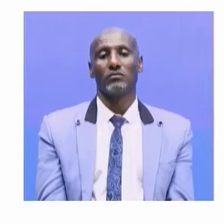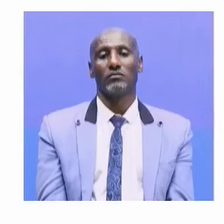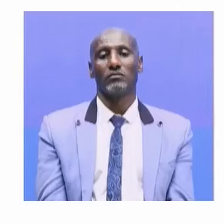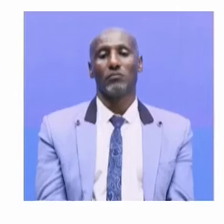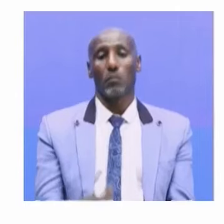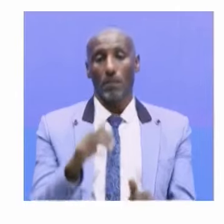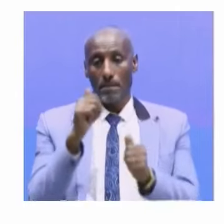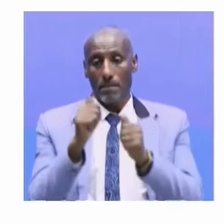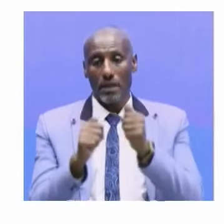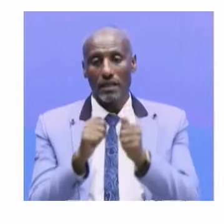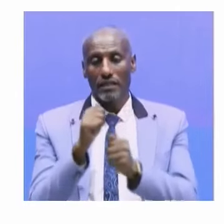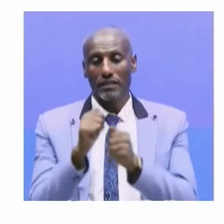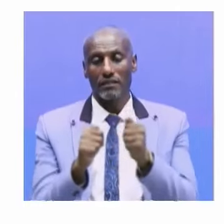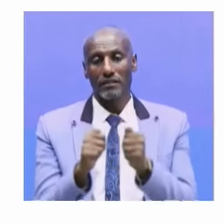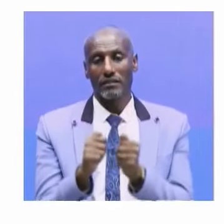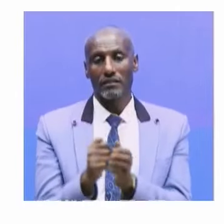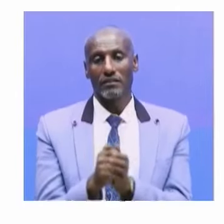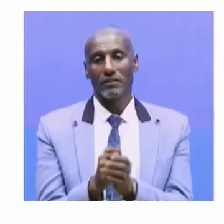milk